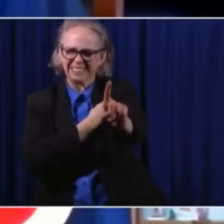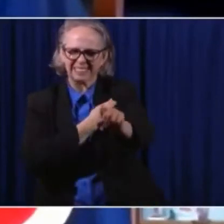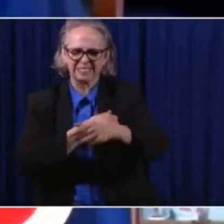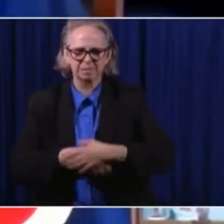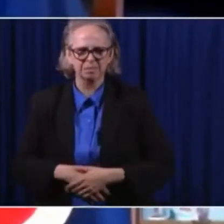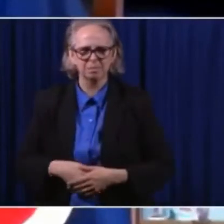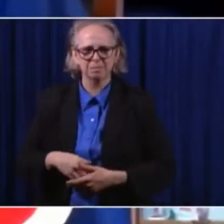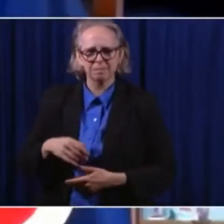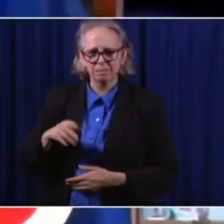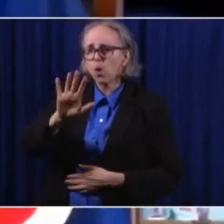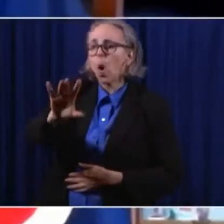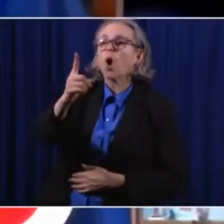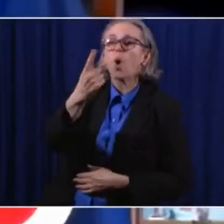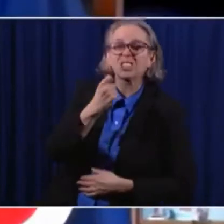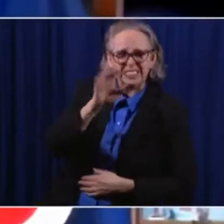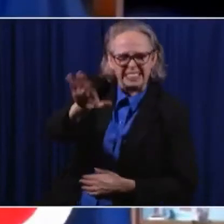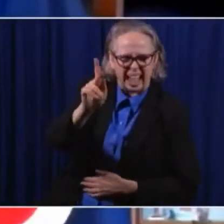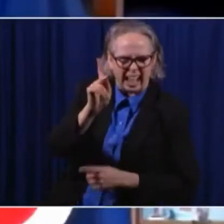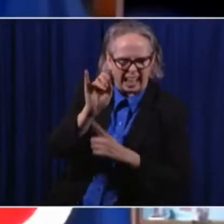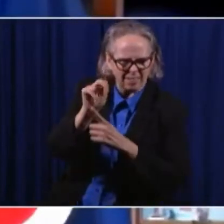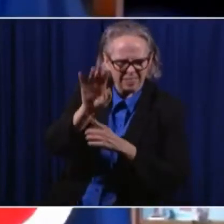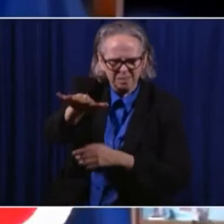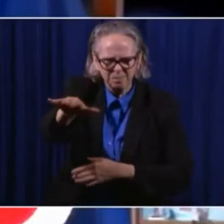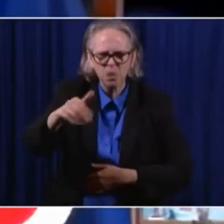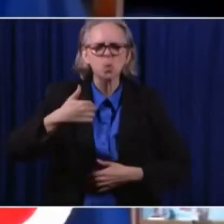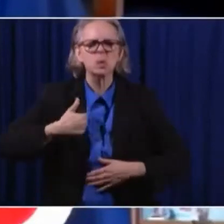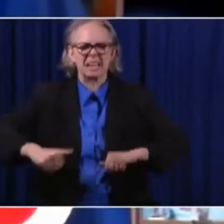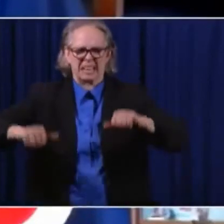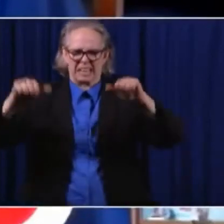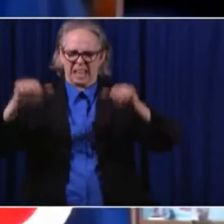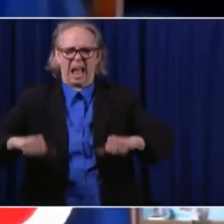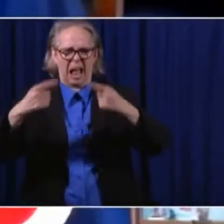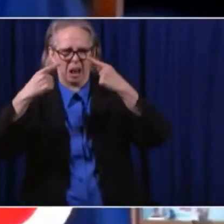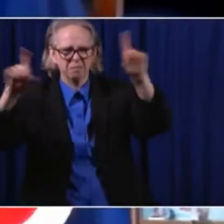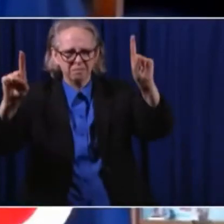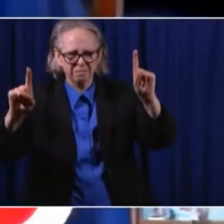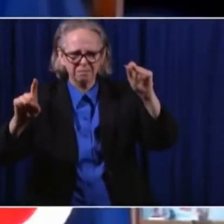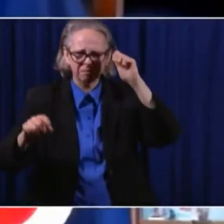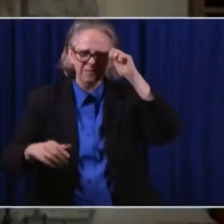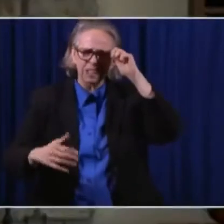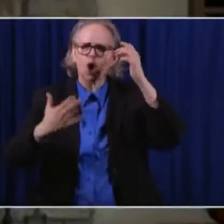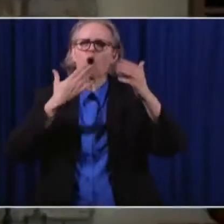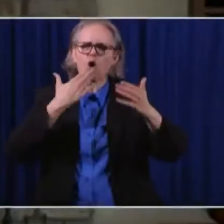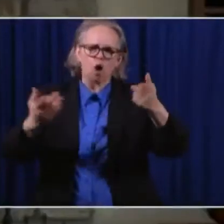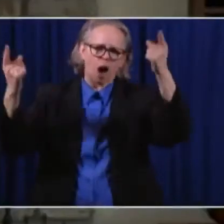this. This is a good compromise between all of those competing interests.